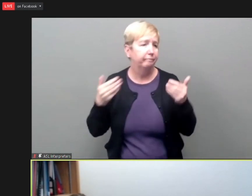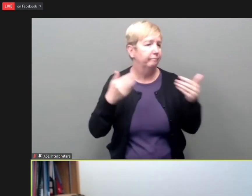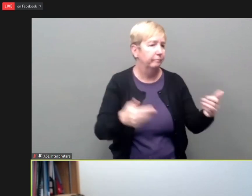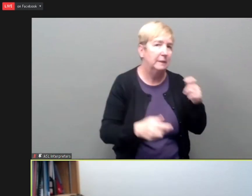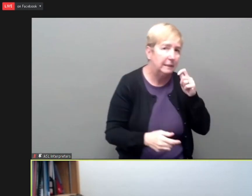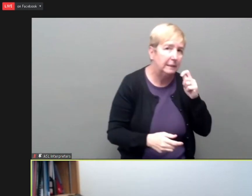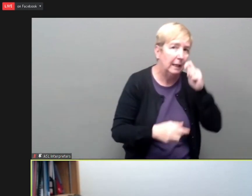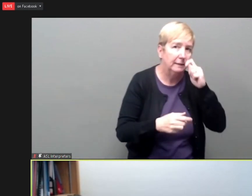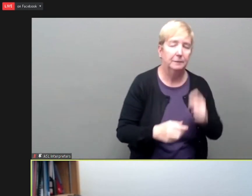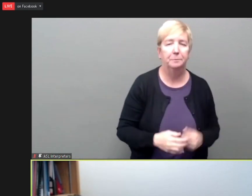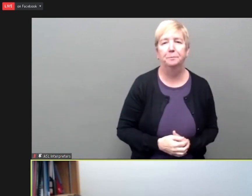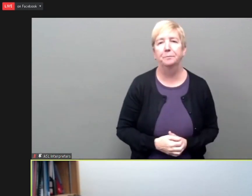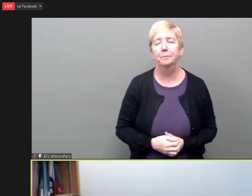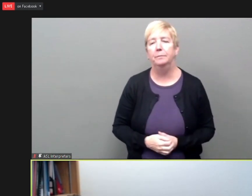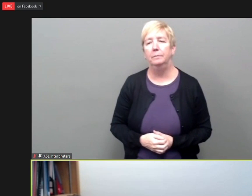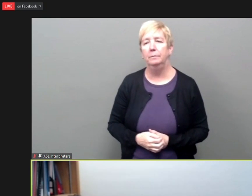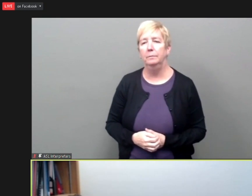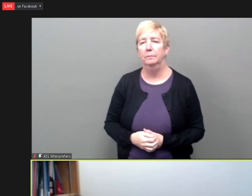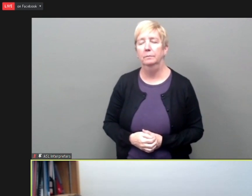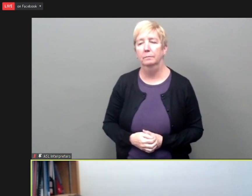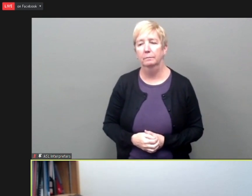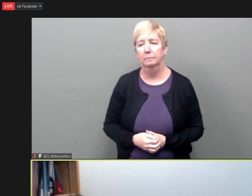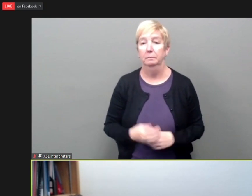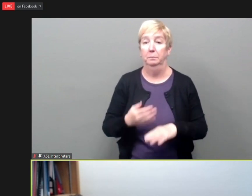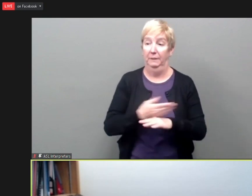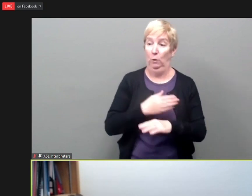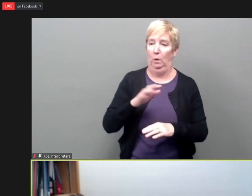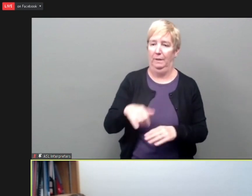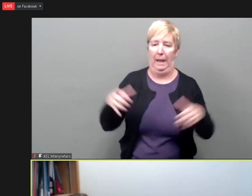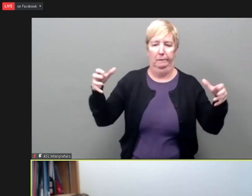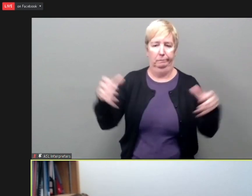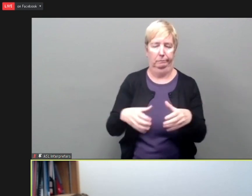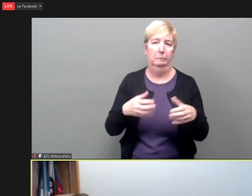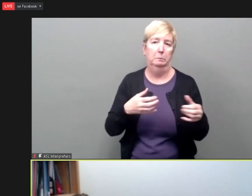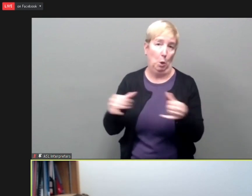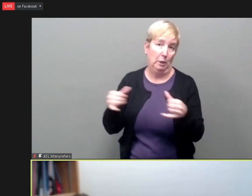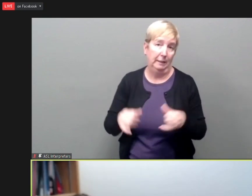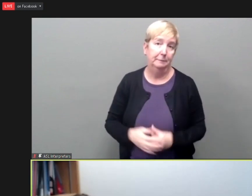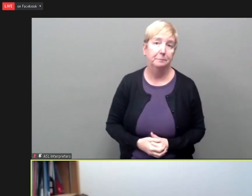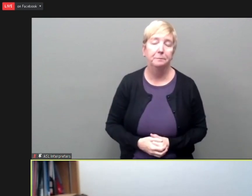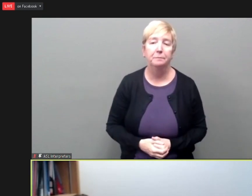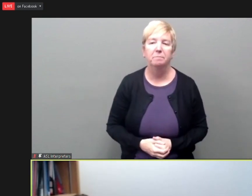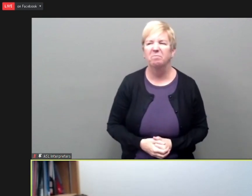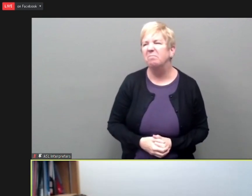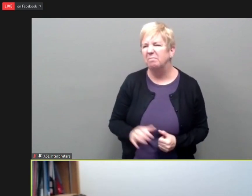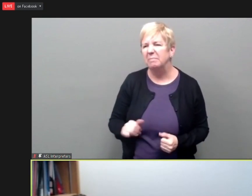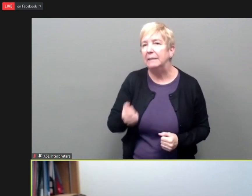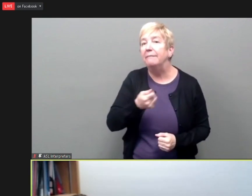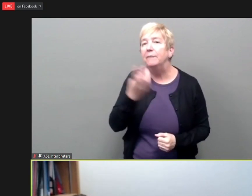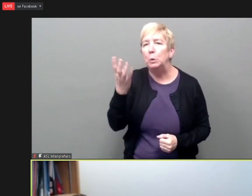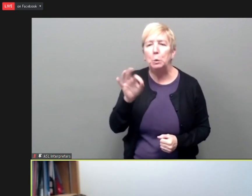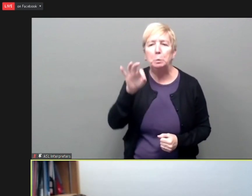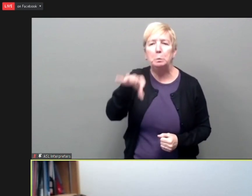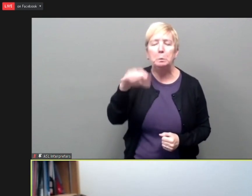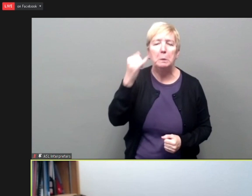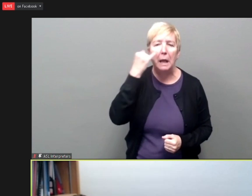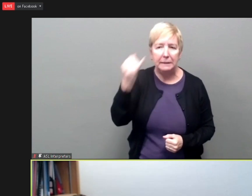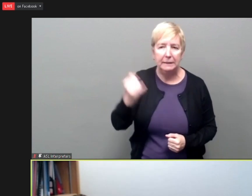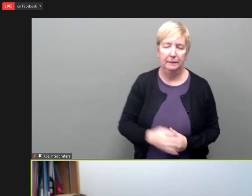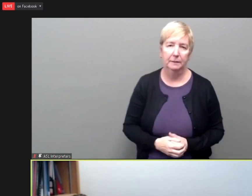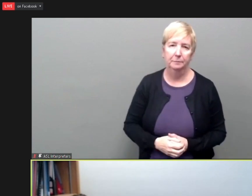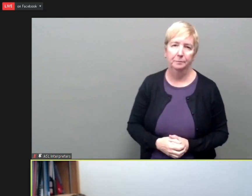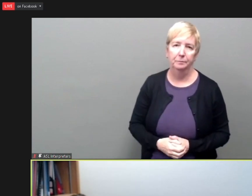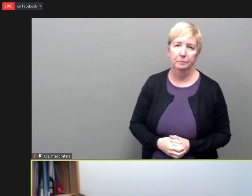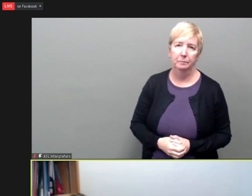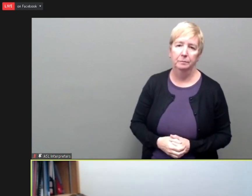get tested before gathering. So those are just some quick suggestions, and then I think we're going to